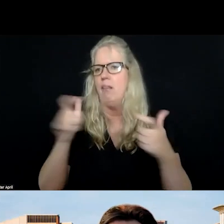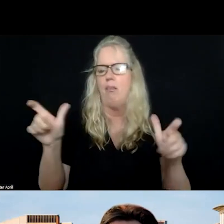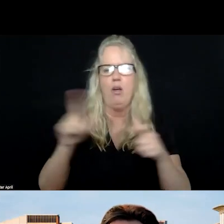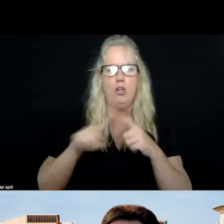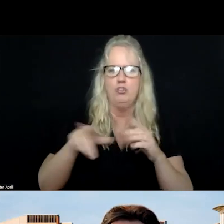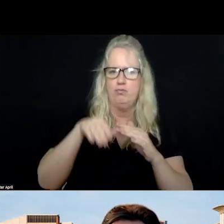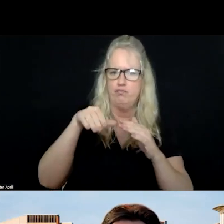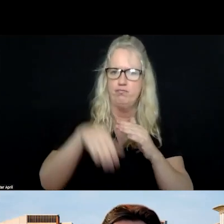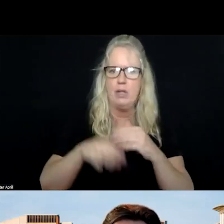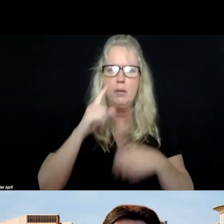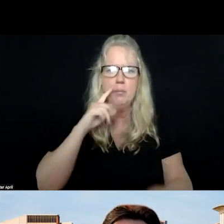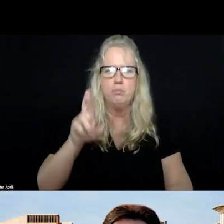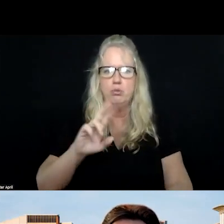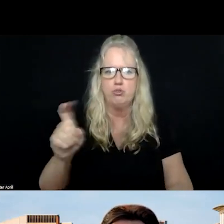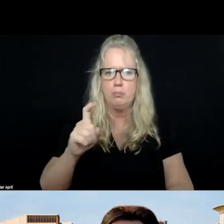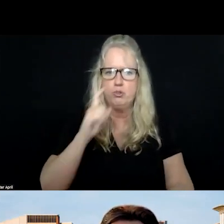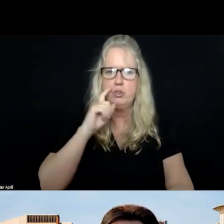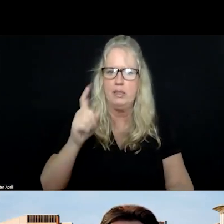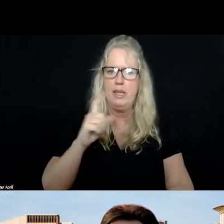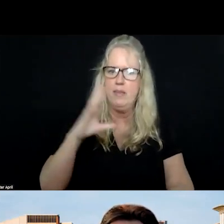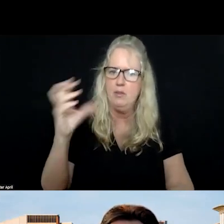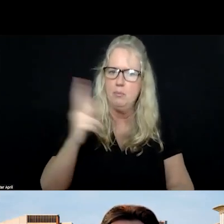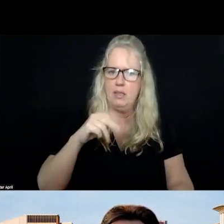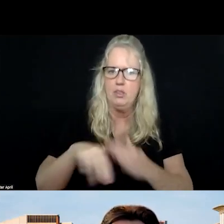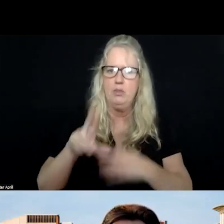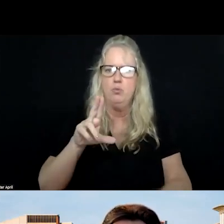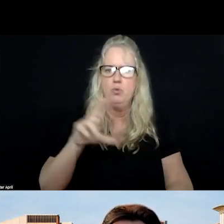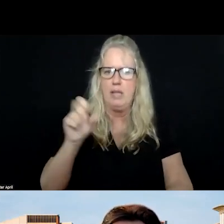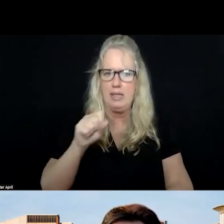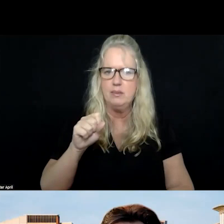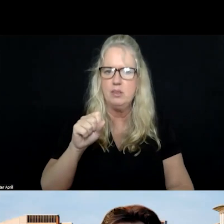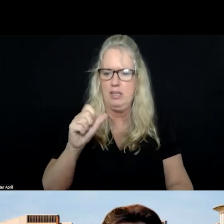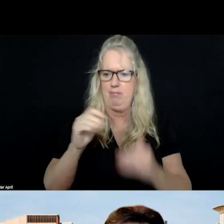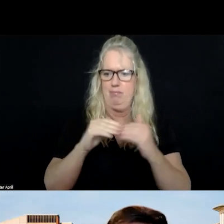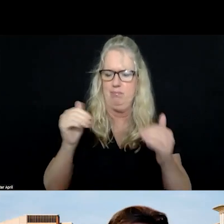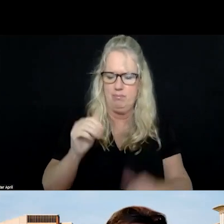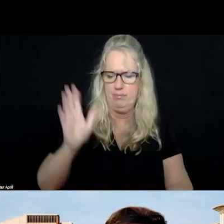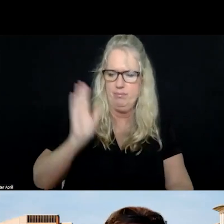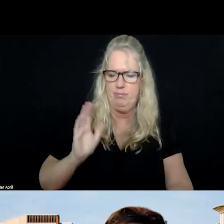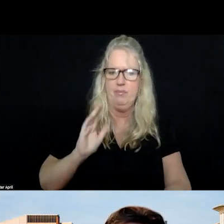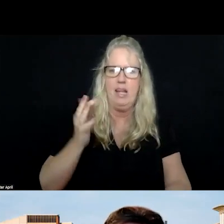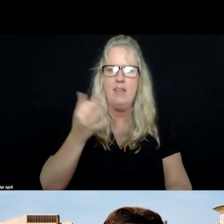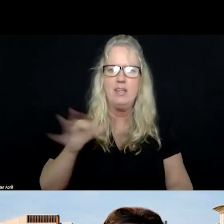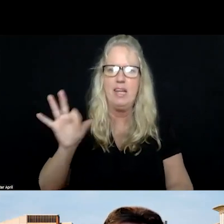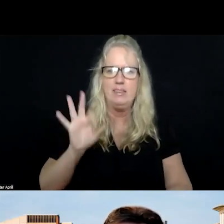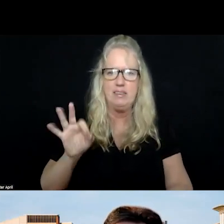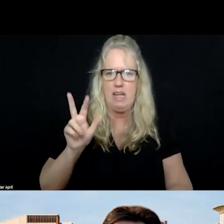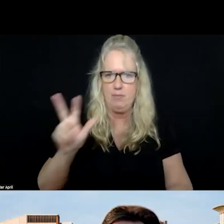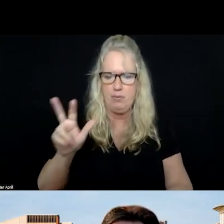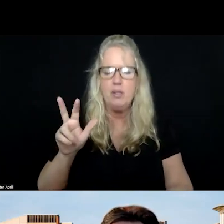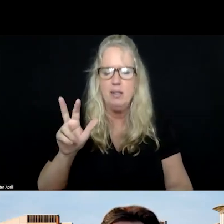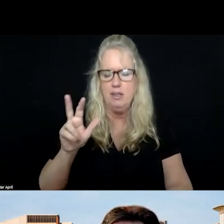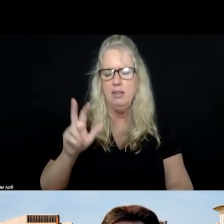in prescription of opioids that has returned the United States at a per capita level to the prescription level we last saw